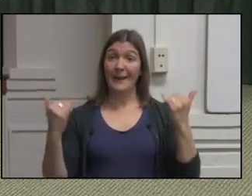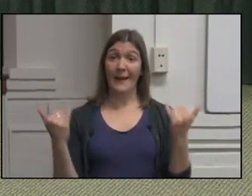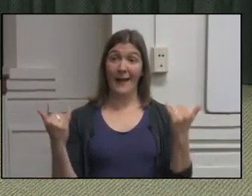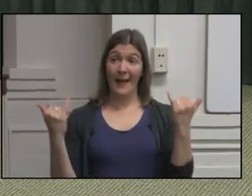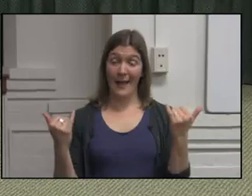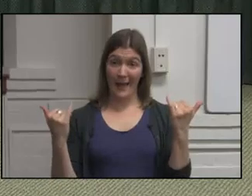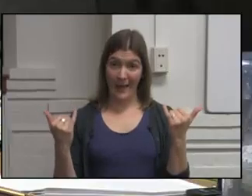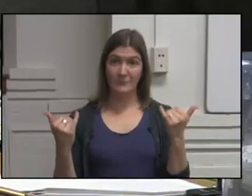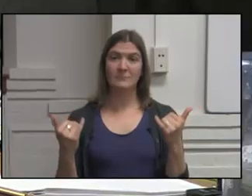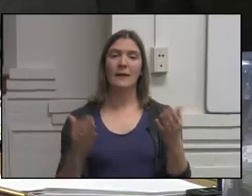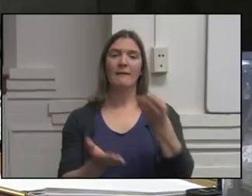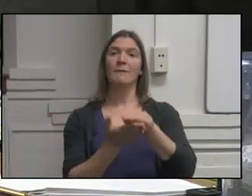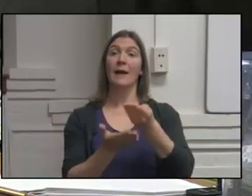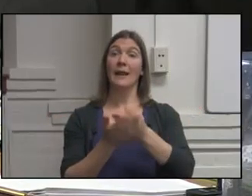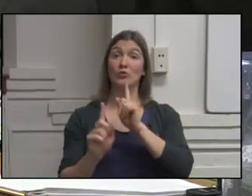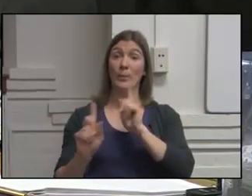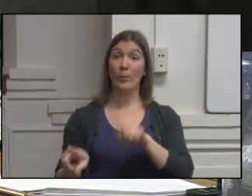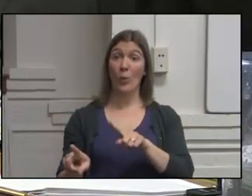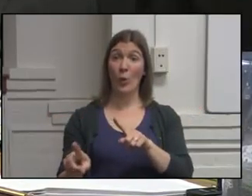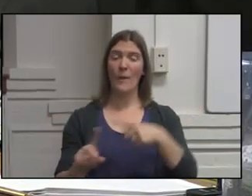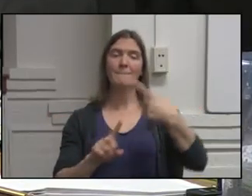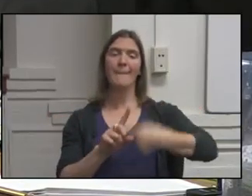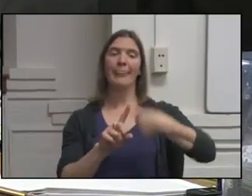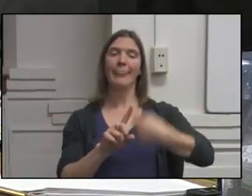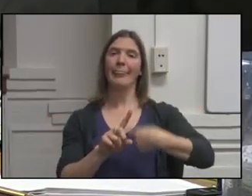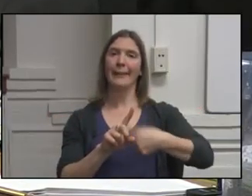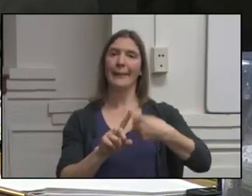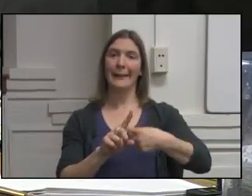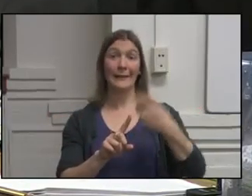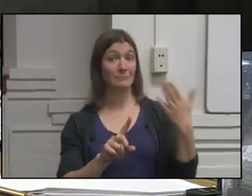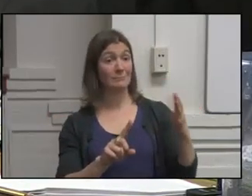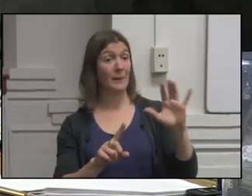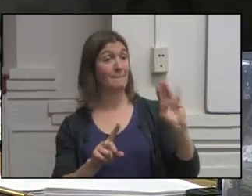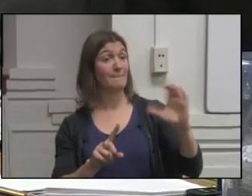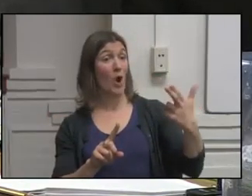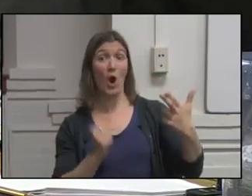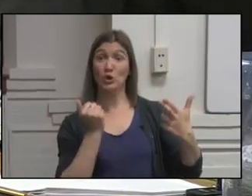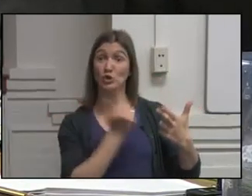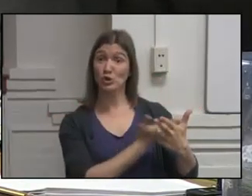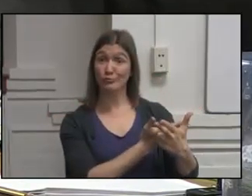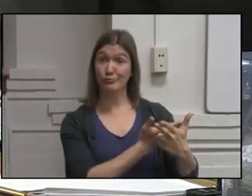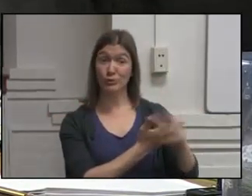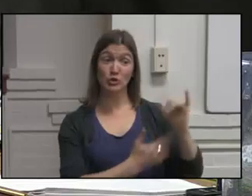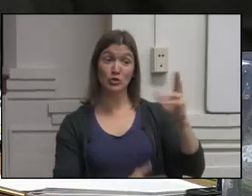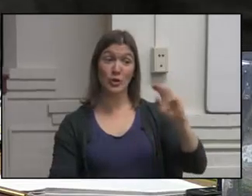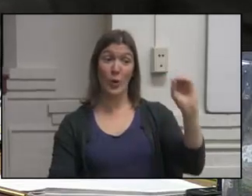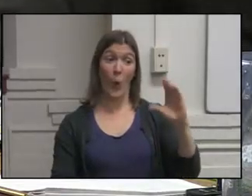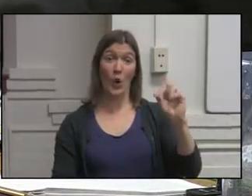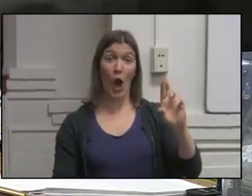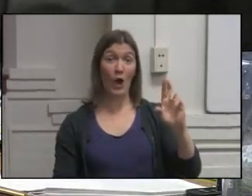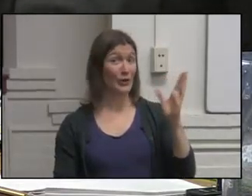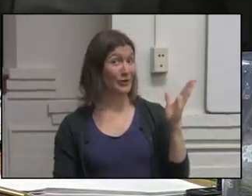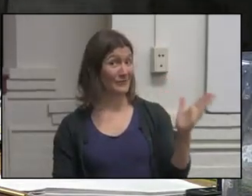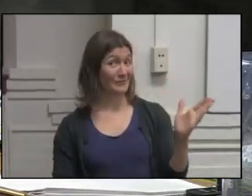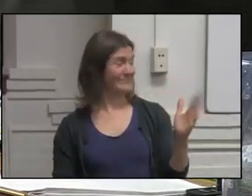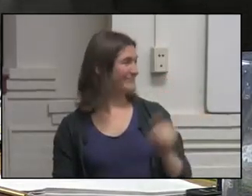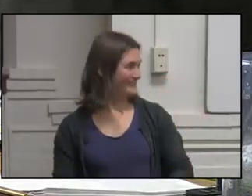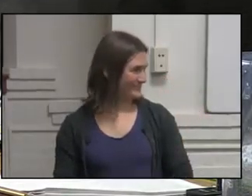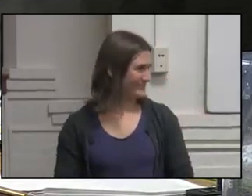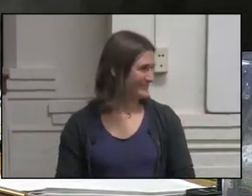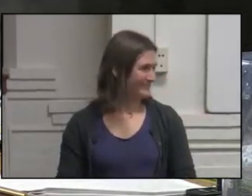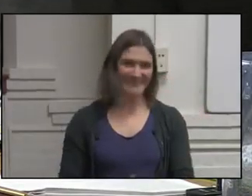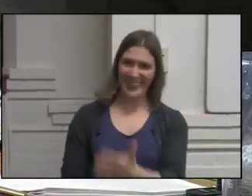on to our financial report, our monthly financial report for the month of March, given by John O'Connor, our